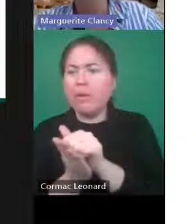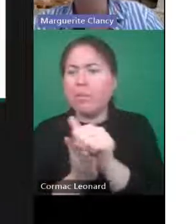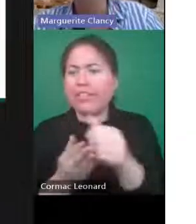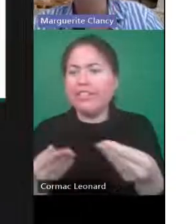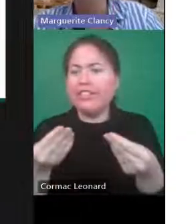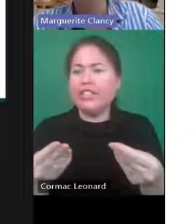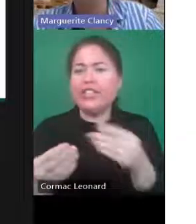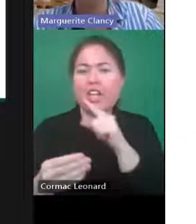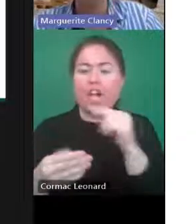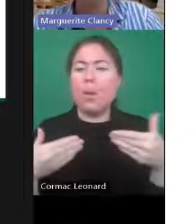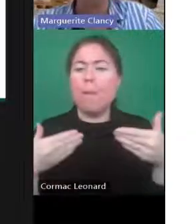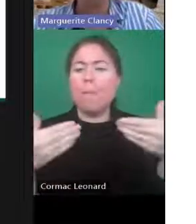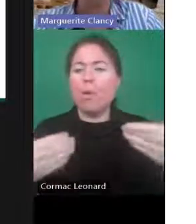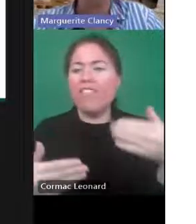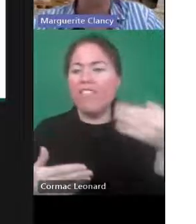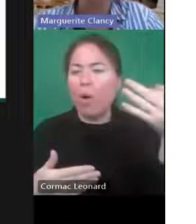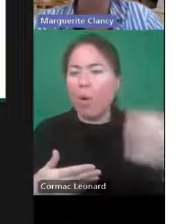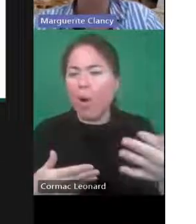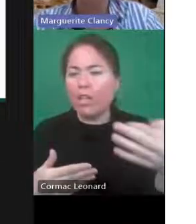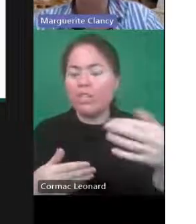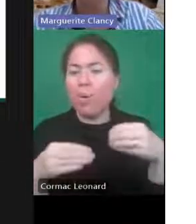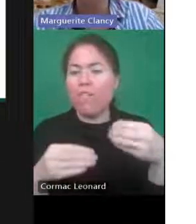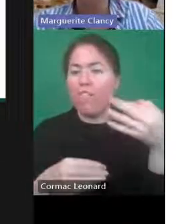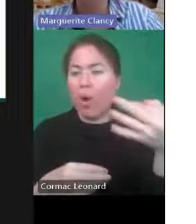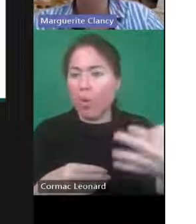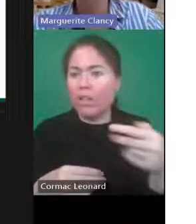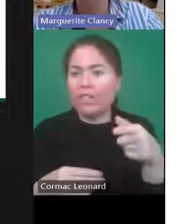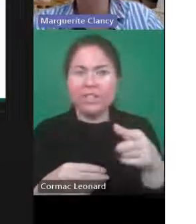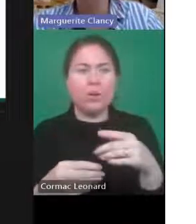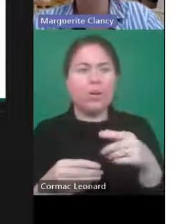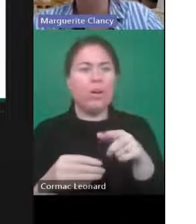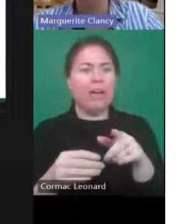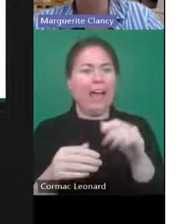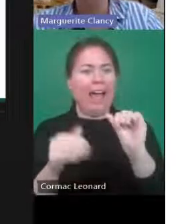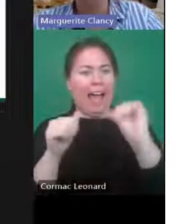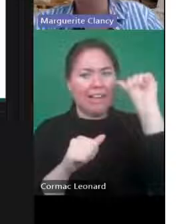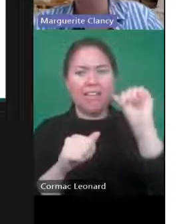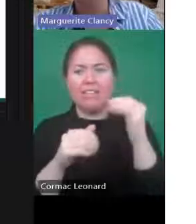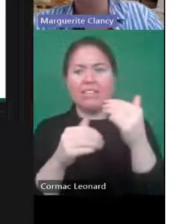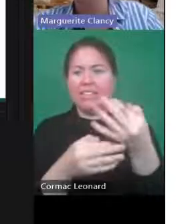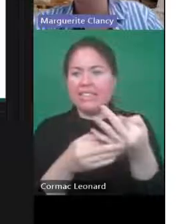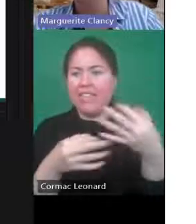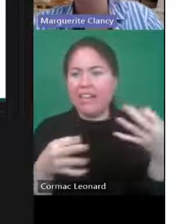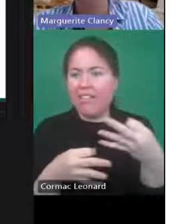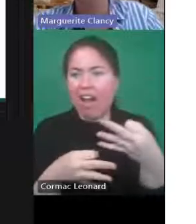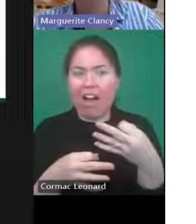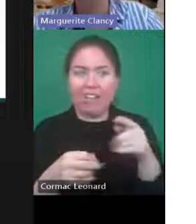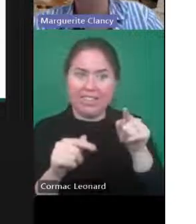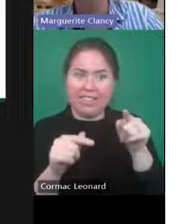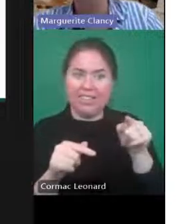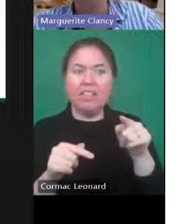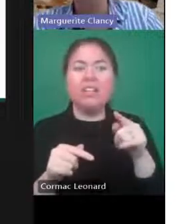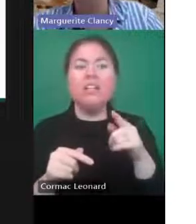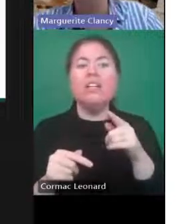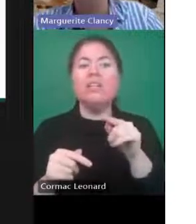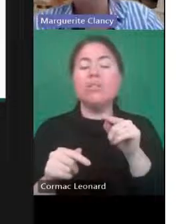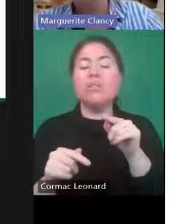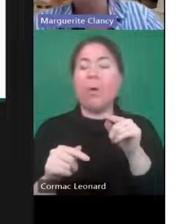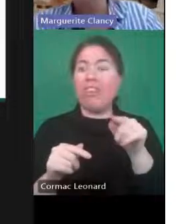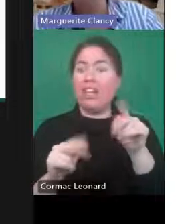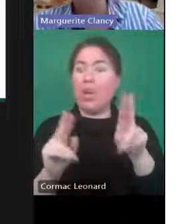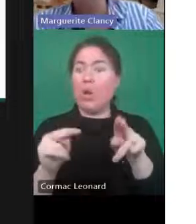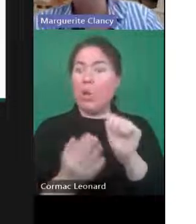Adult Safeguarding in the Health Service Executive this year. So there's potential as that newer policy, as that newer